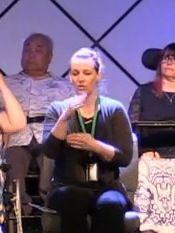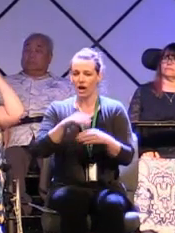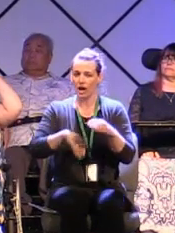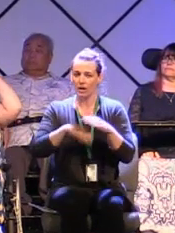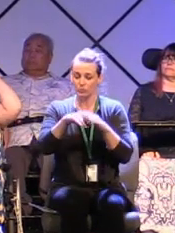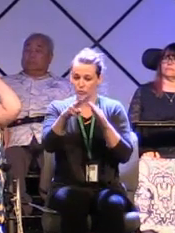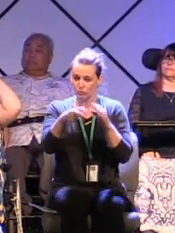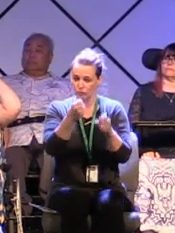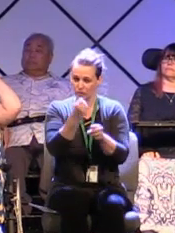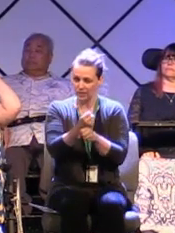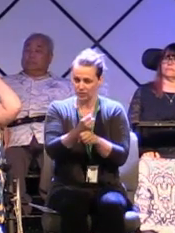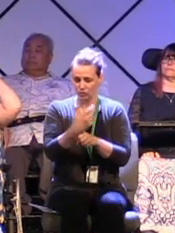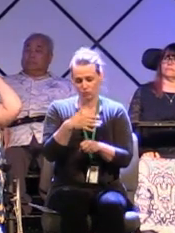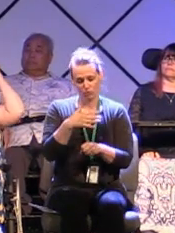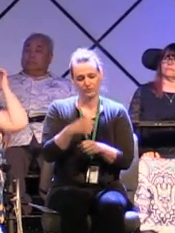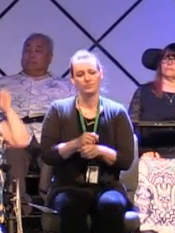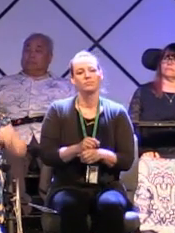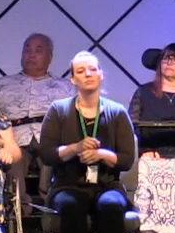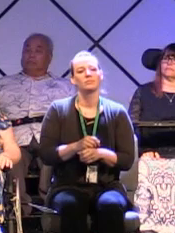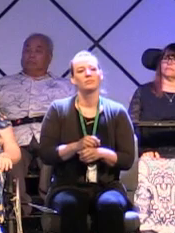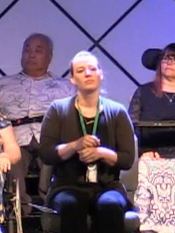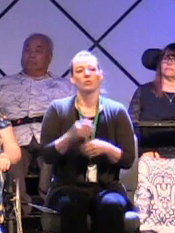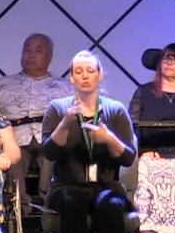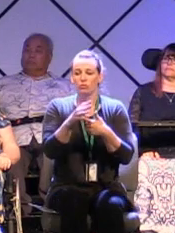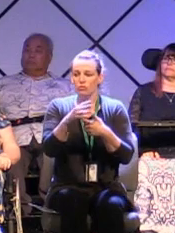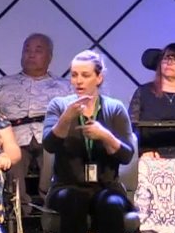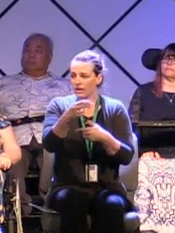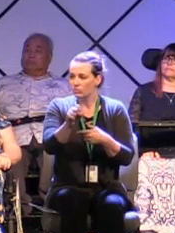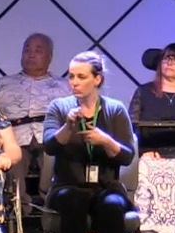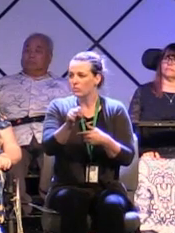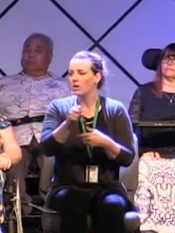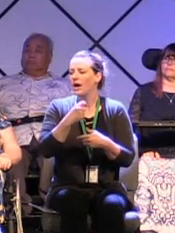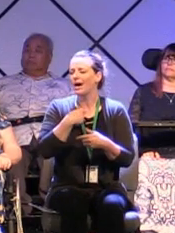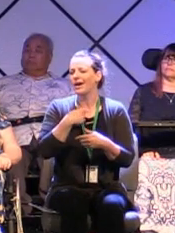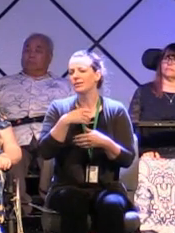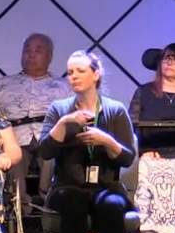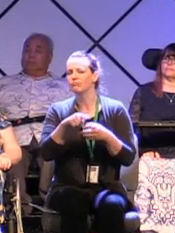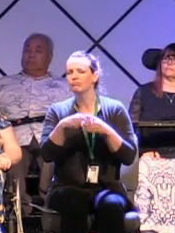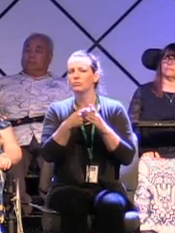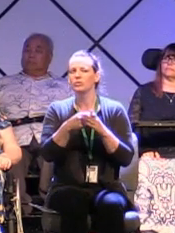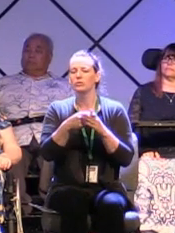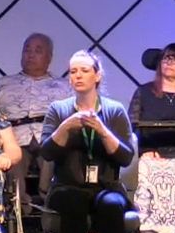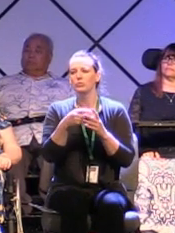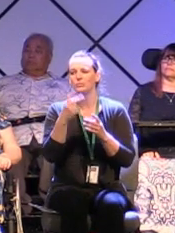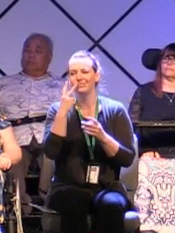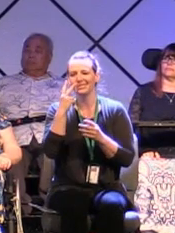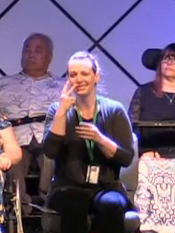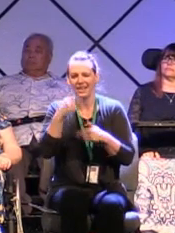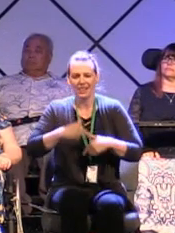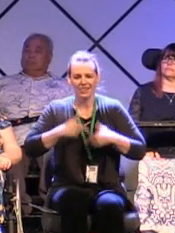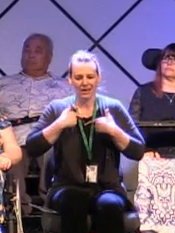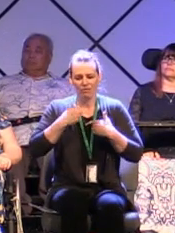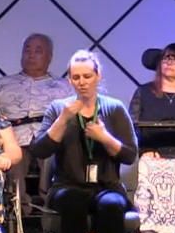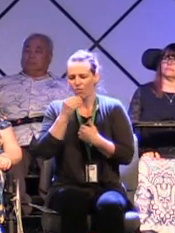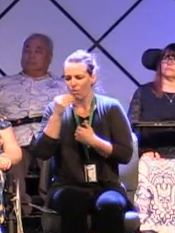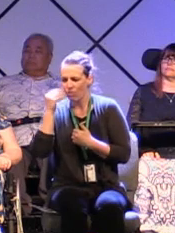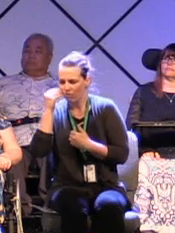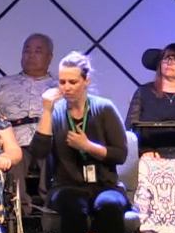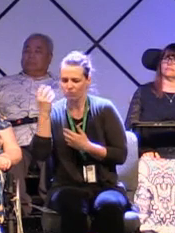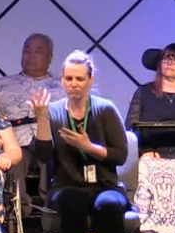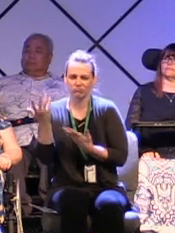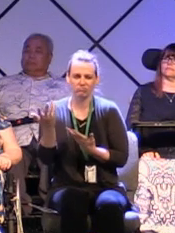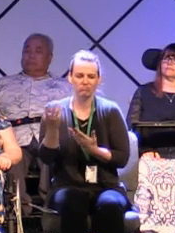2 years. Then, a junior in high school, I began envisioning a life living at home. Being a sophomore in